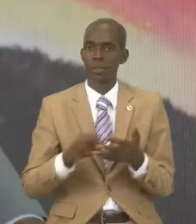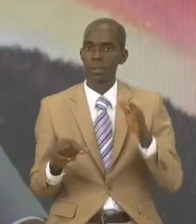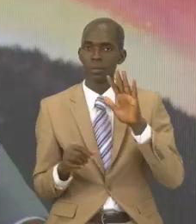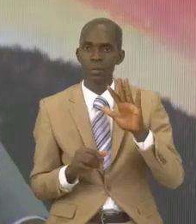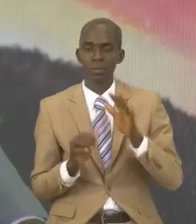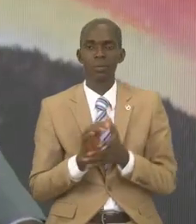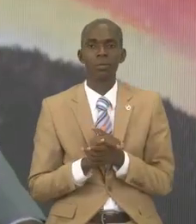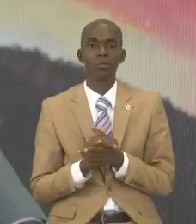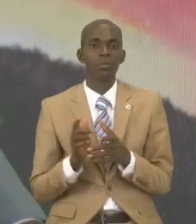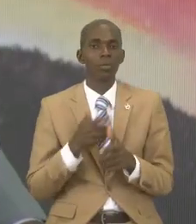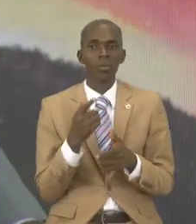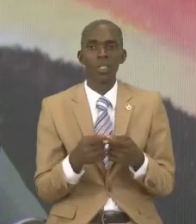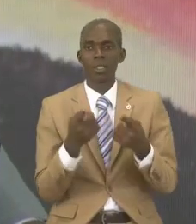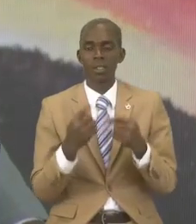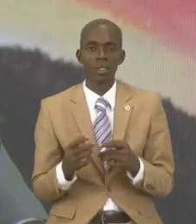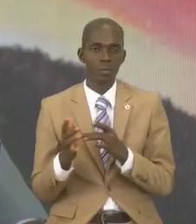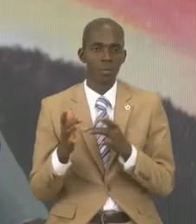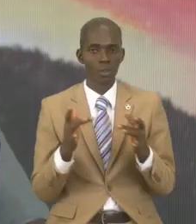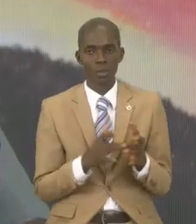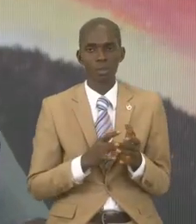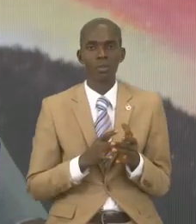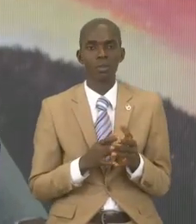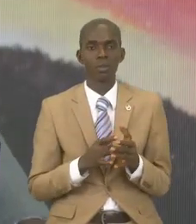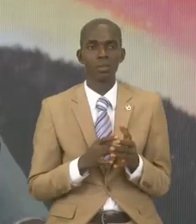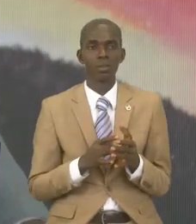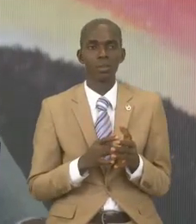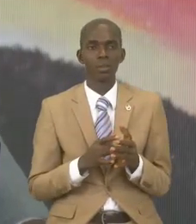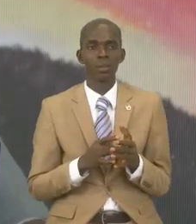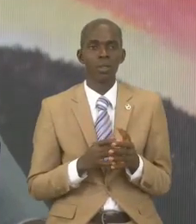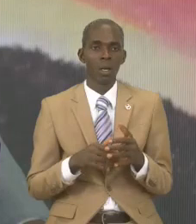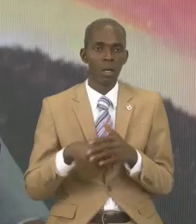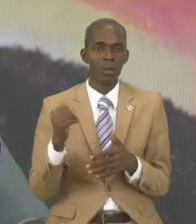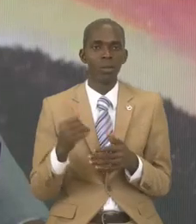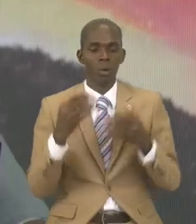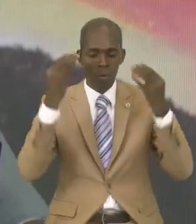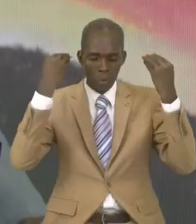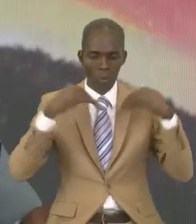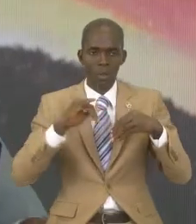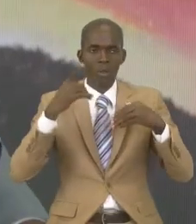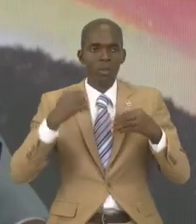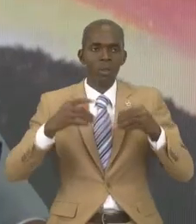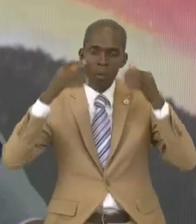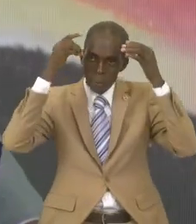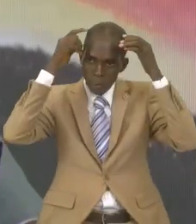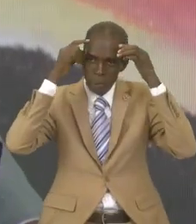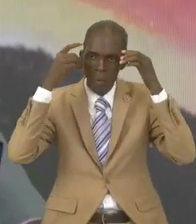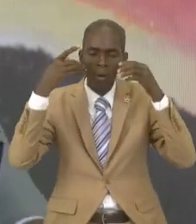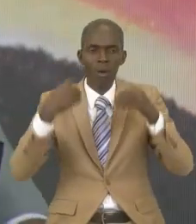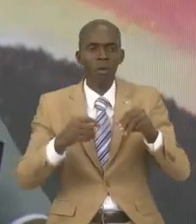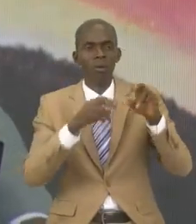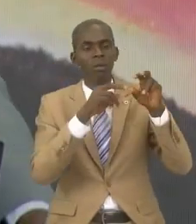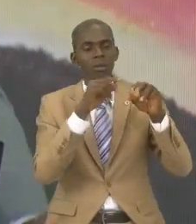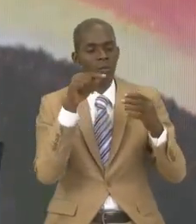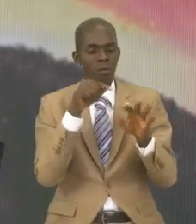came Jesus forth, wearing the crown of thorns and a purple robe.